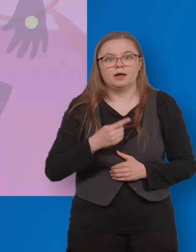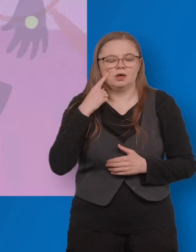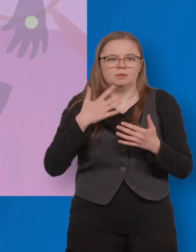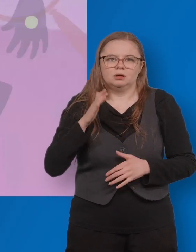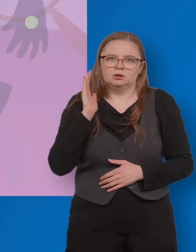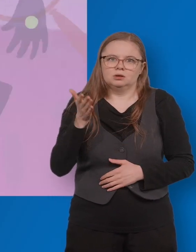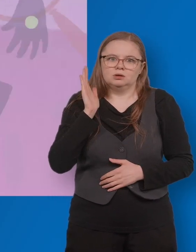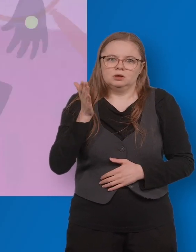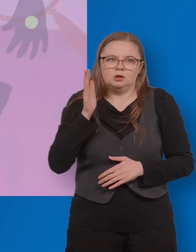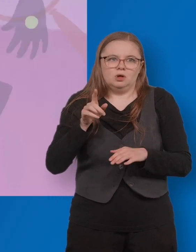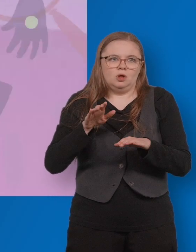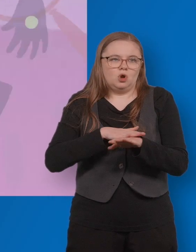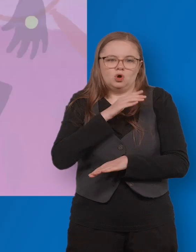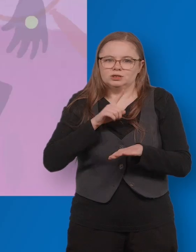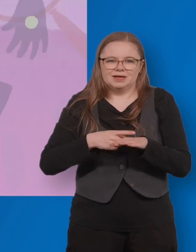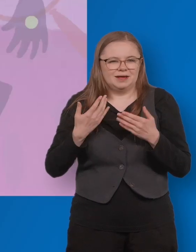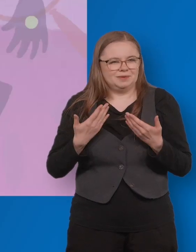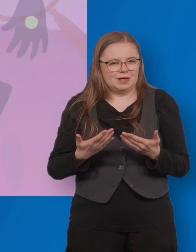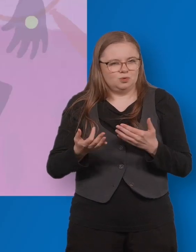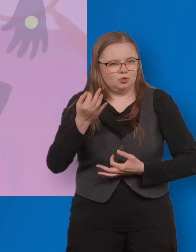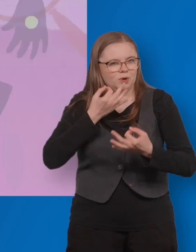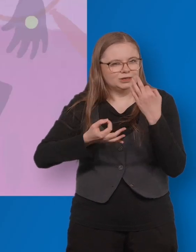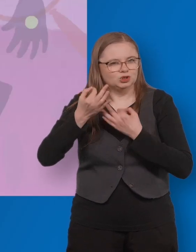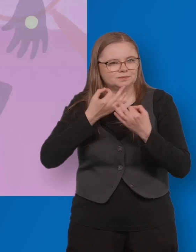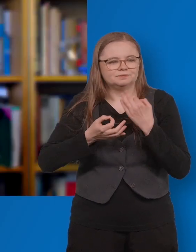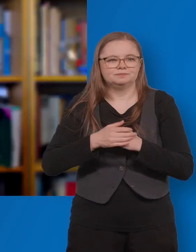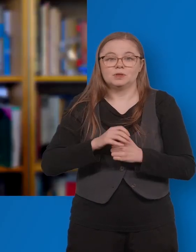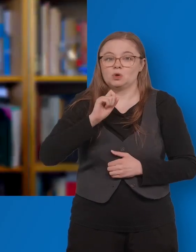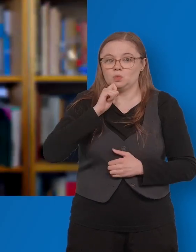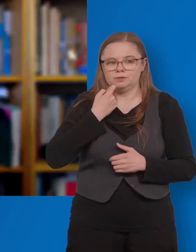for some questions, and I will now stop sharing.